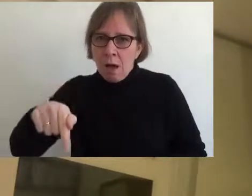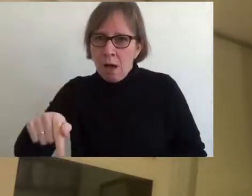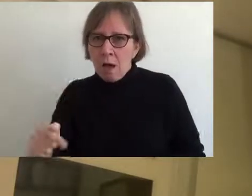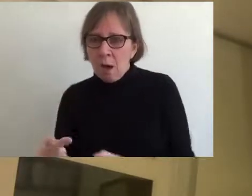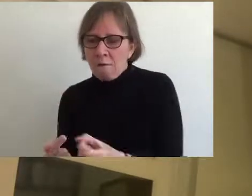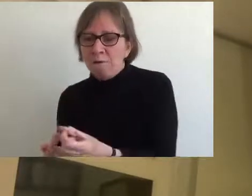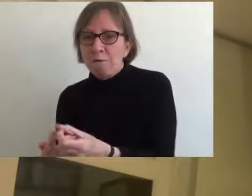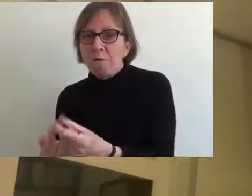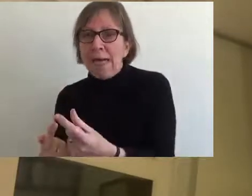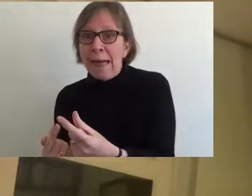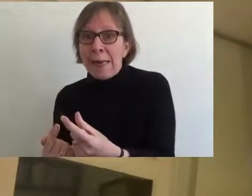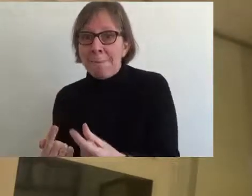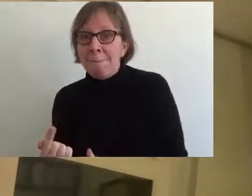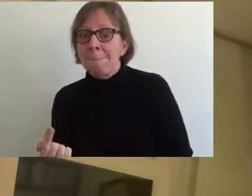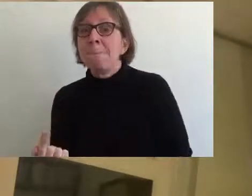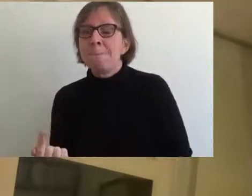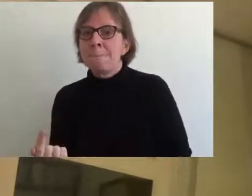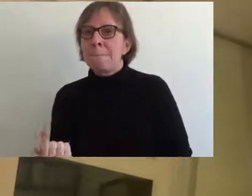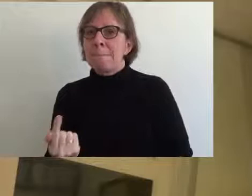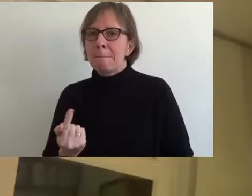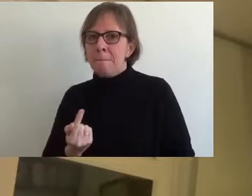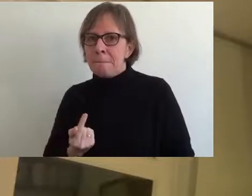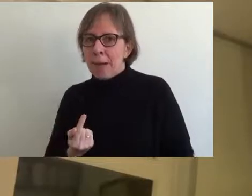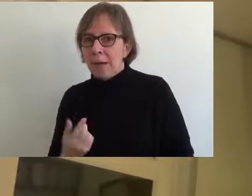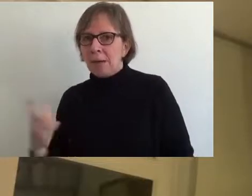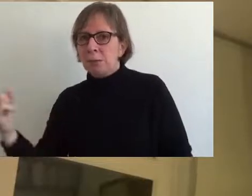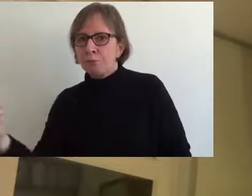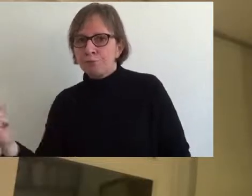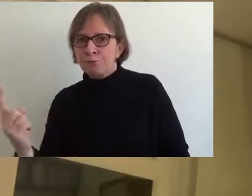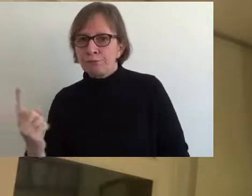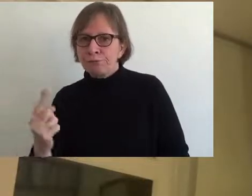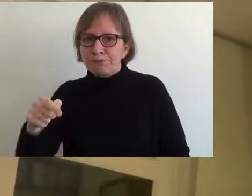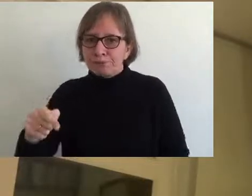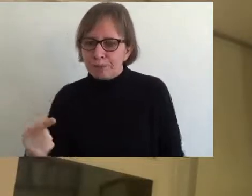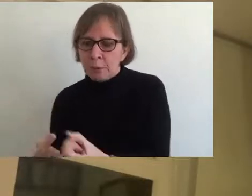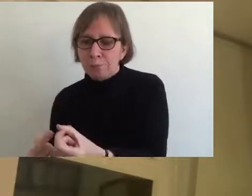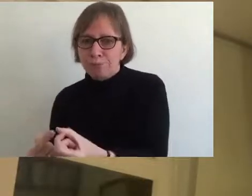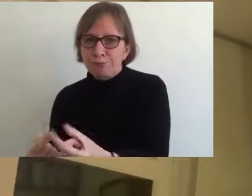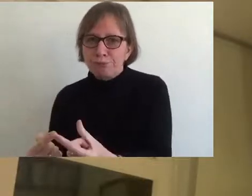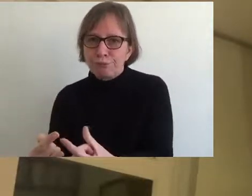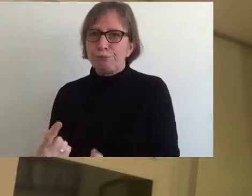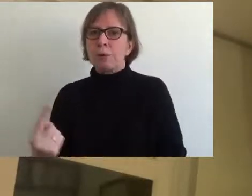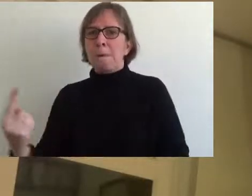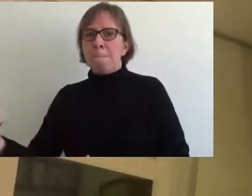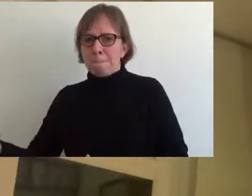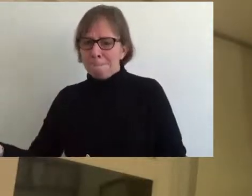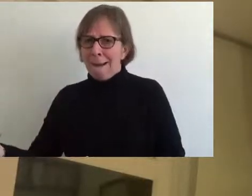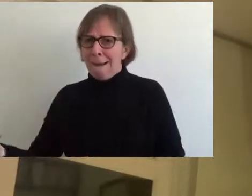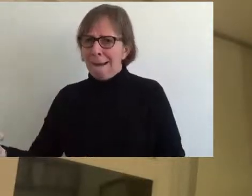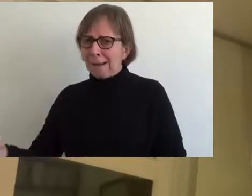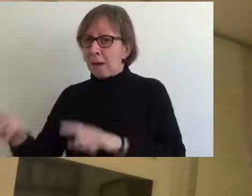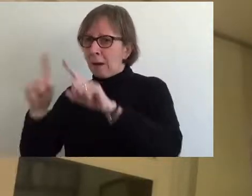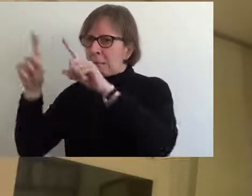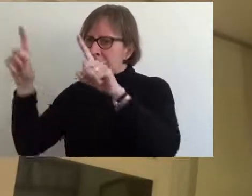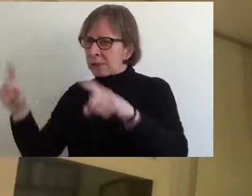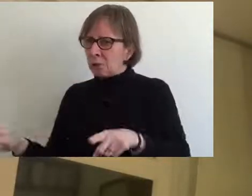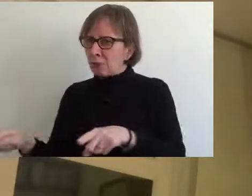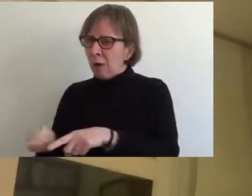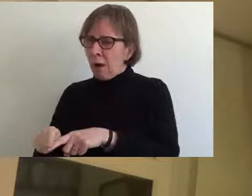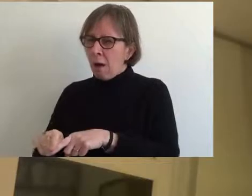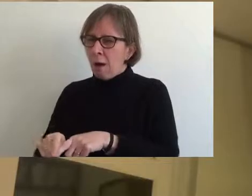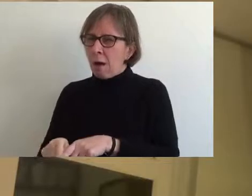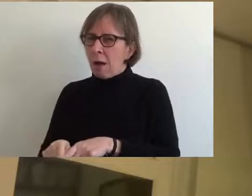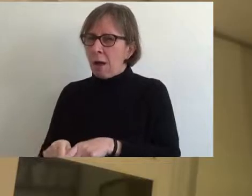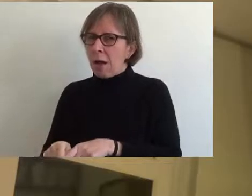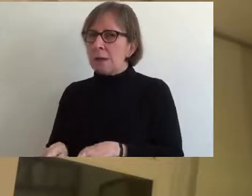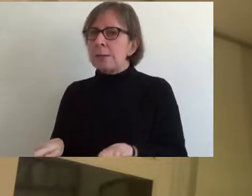it. And if that single candle in the middle represents God, then it makes the point that